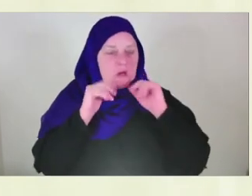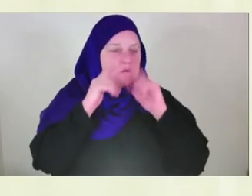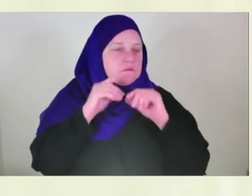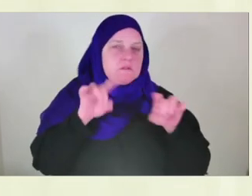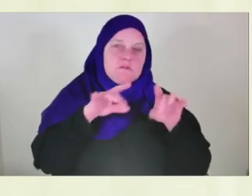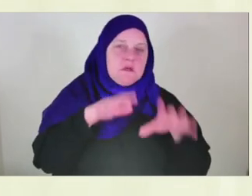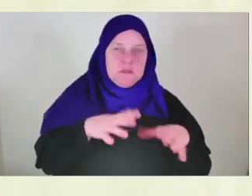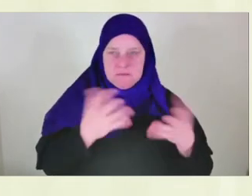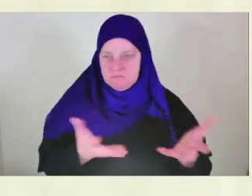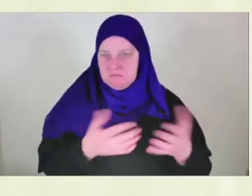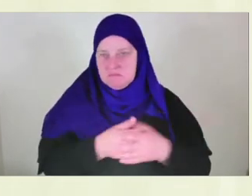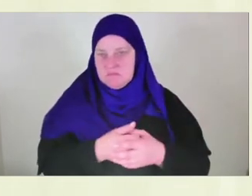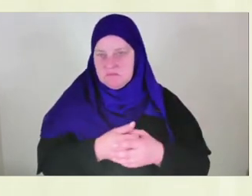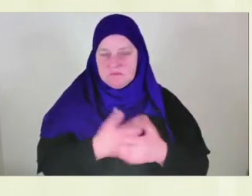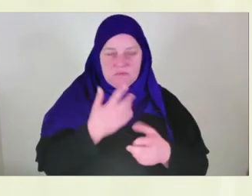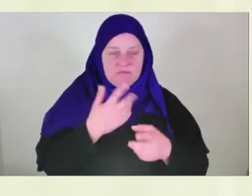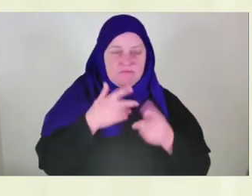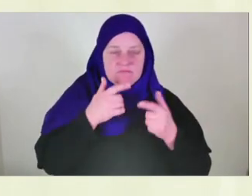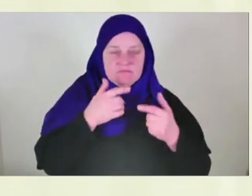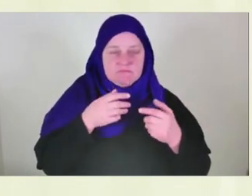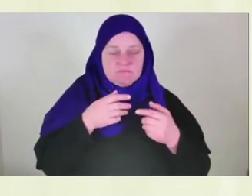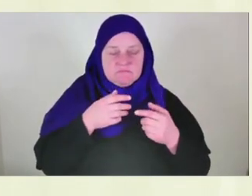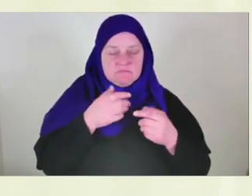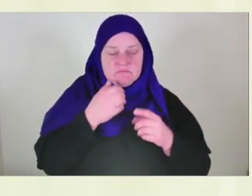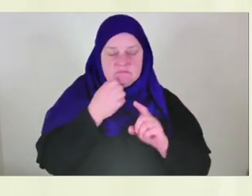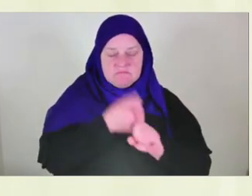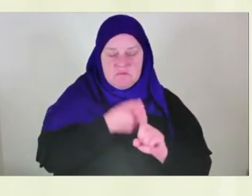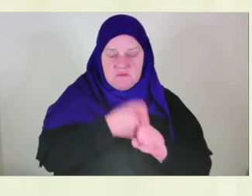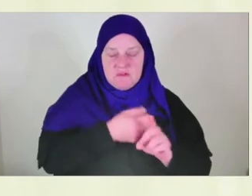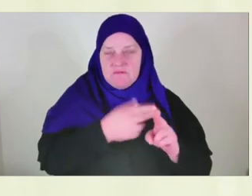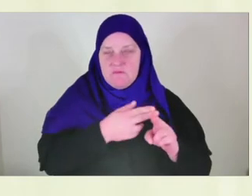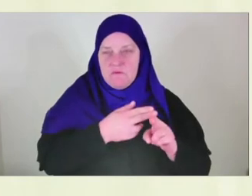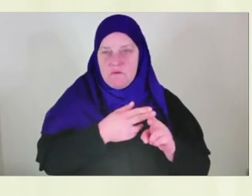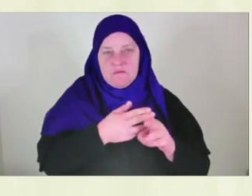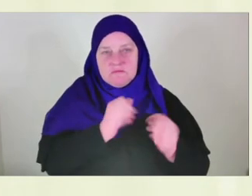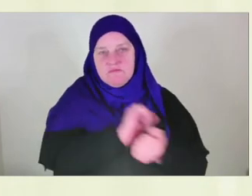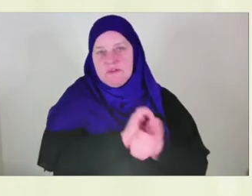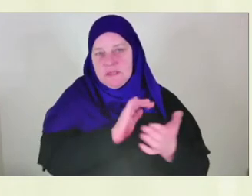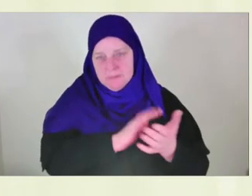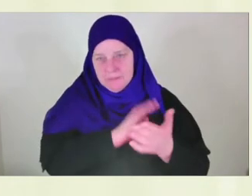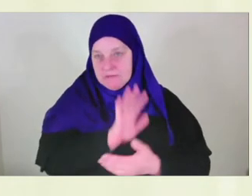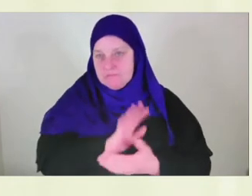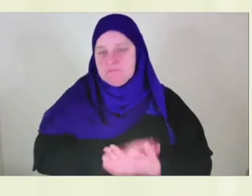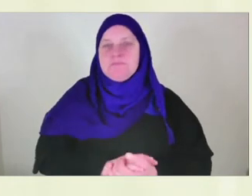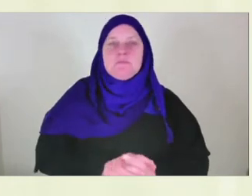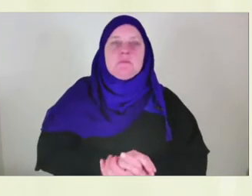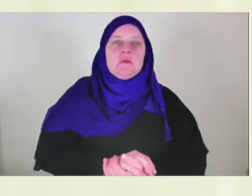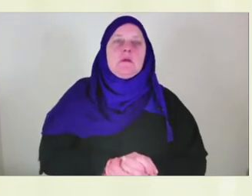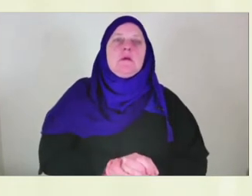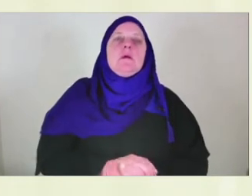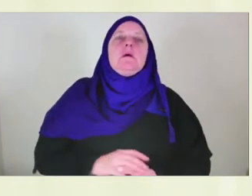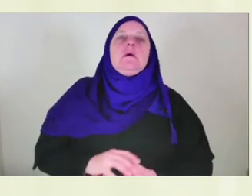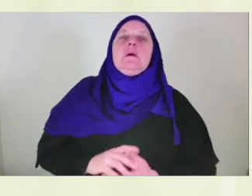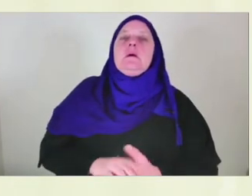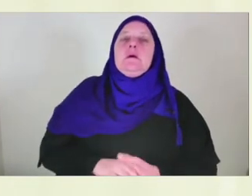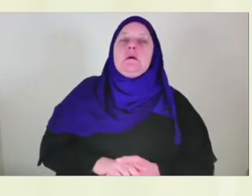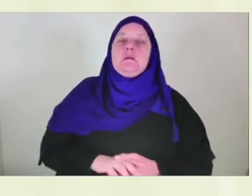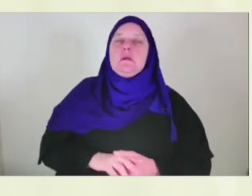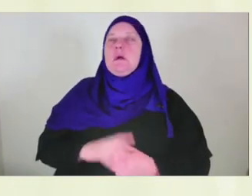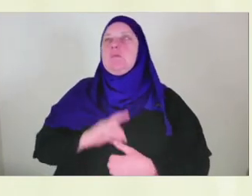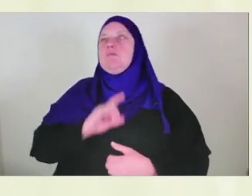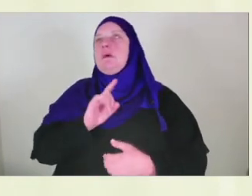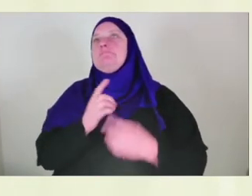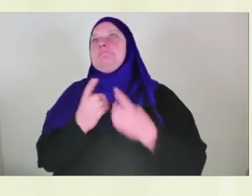freedom. One thing that they do in the Hausa, when they're teaching you, they'll open a book. For example, you